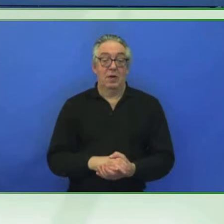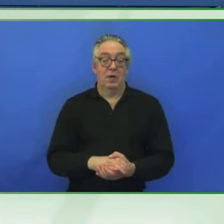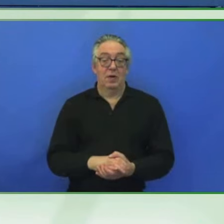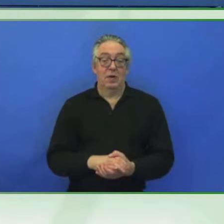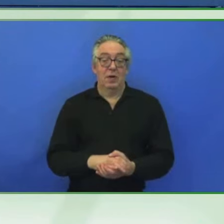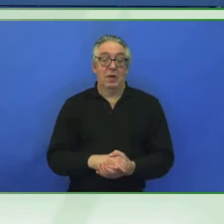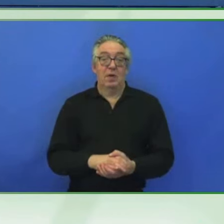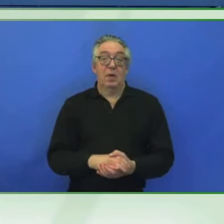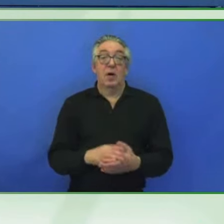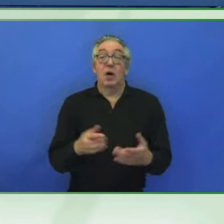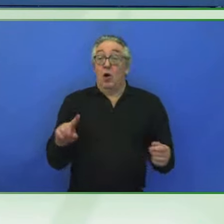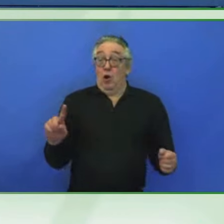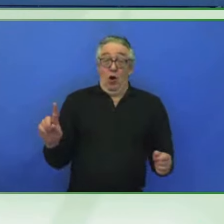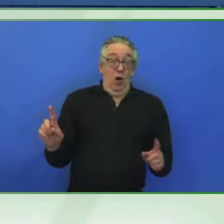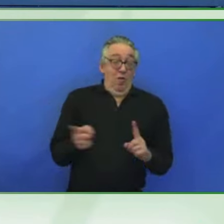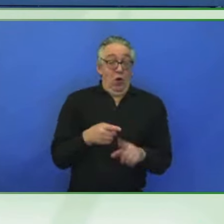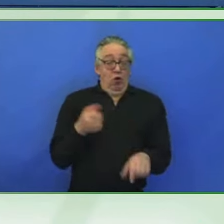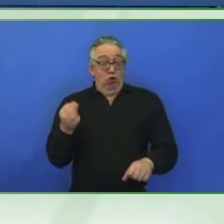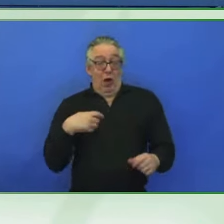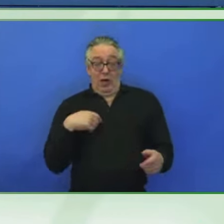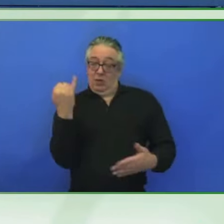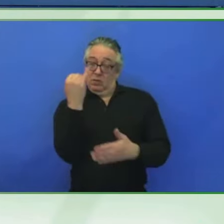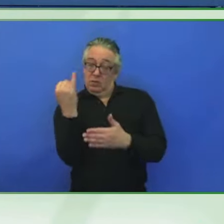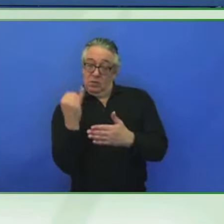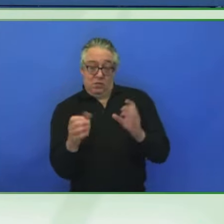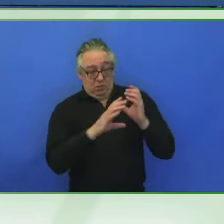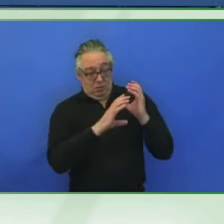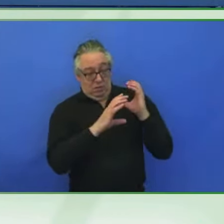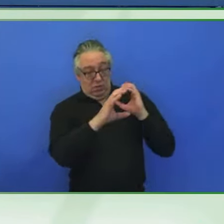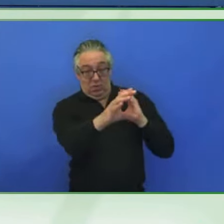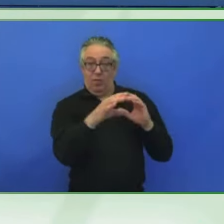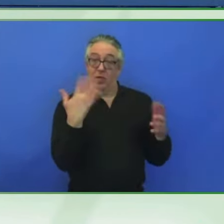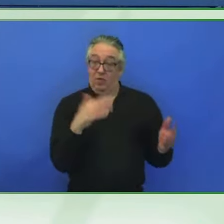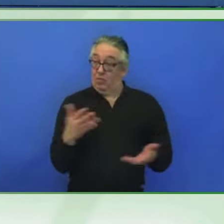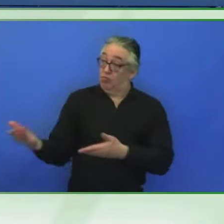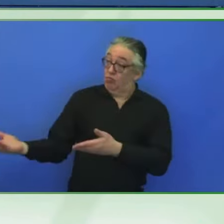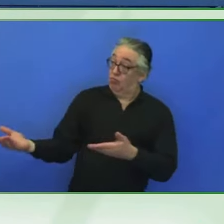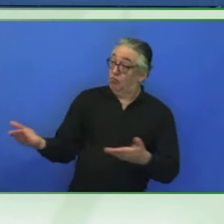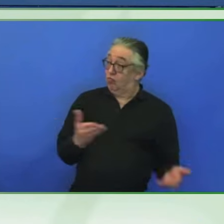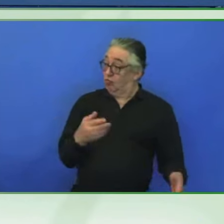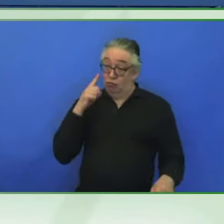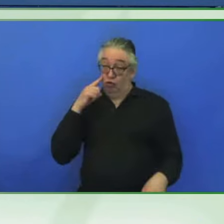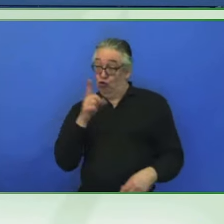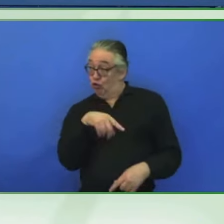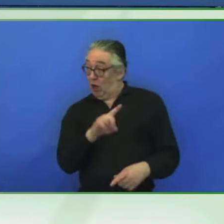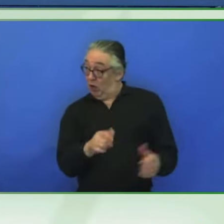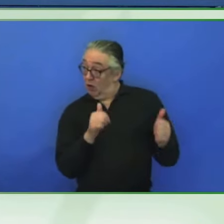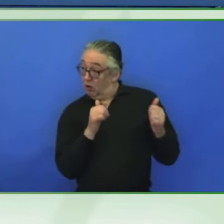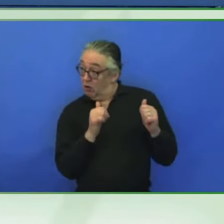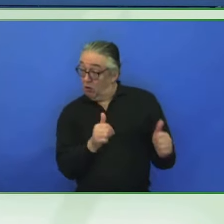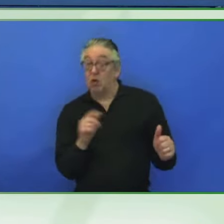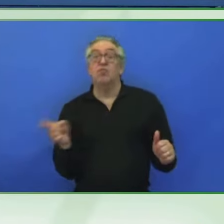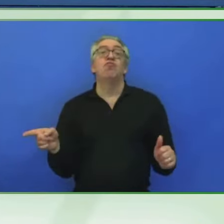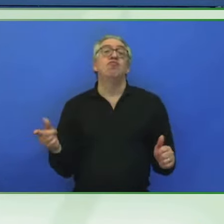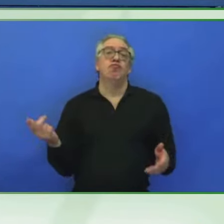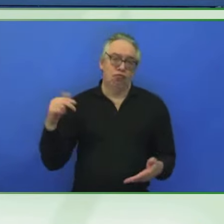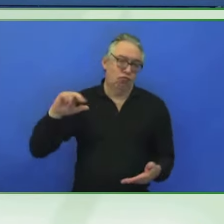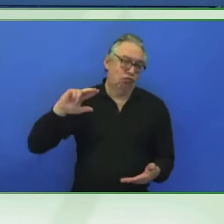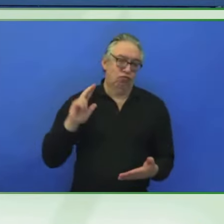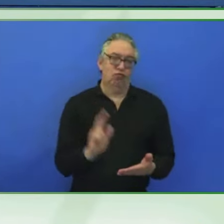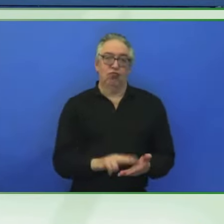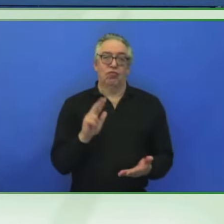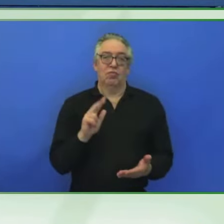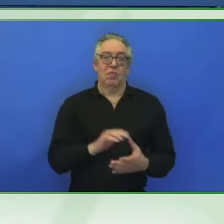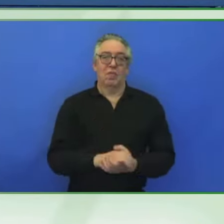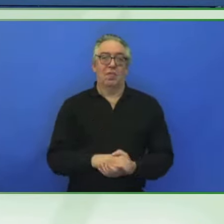related to train accessibility obtaining their approval. To finish, just a little bit